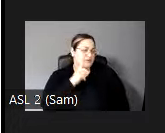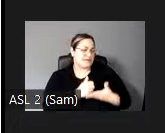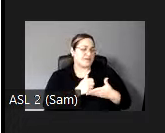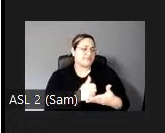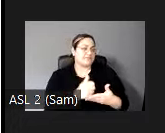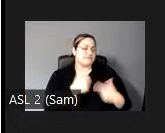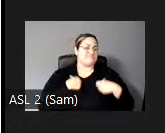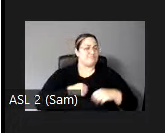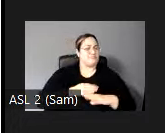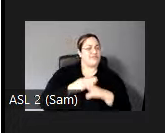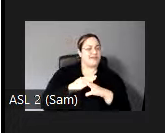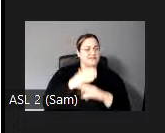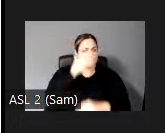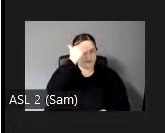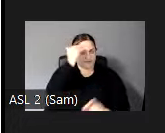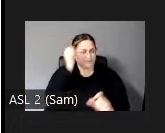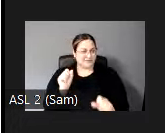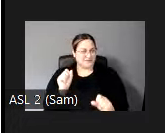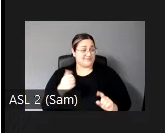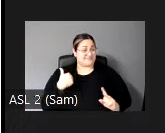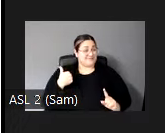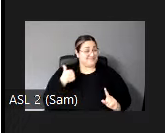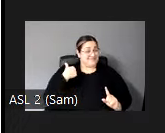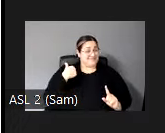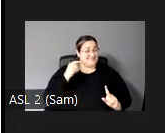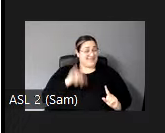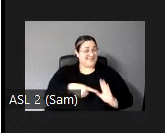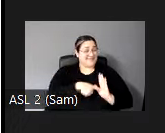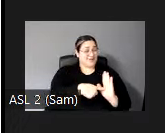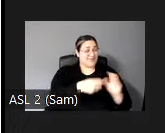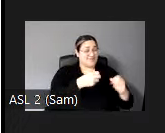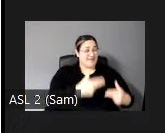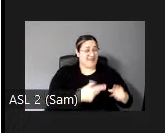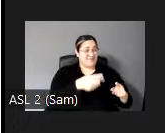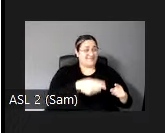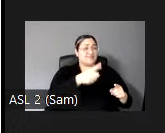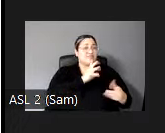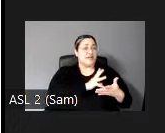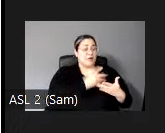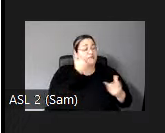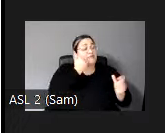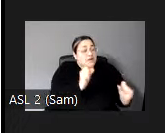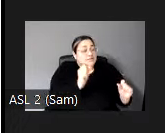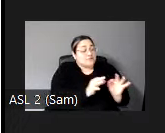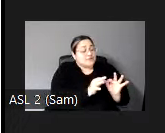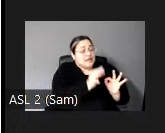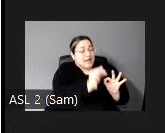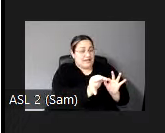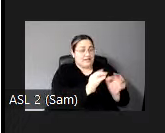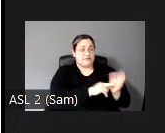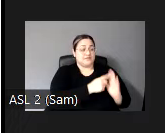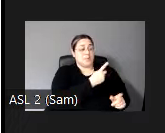again, if you think about the numbers in the previous slides, if you were able to delay the onset of a disease by a year, 5, 10